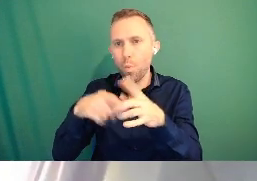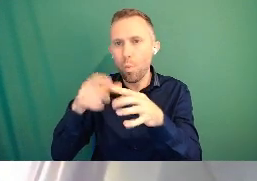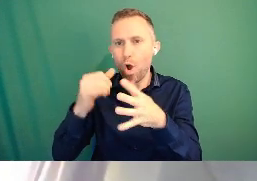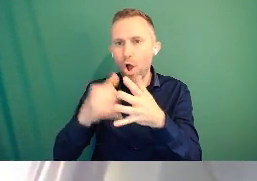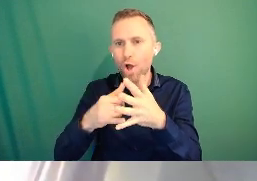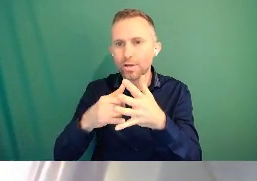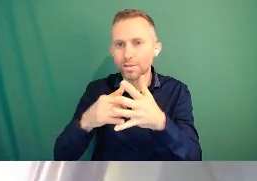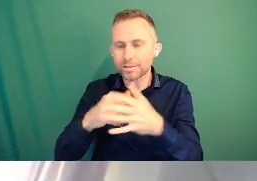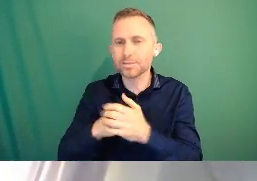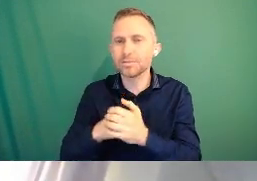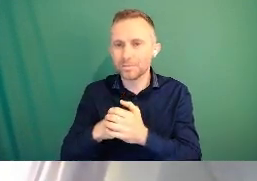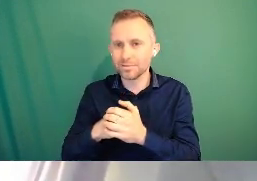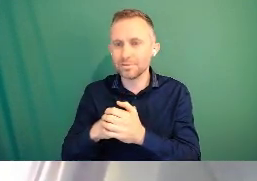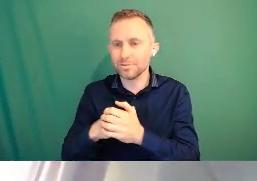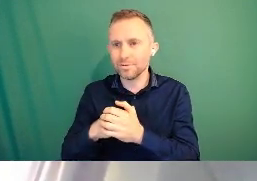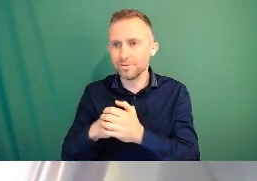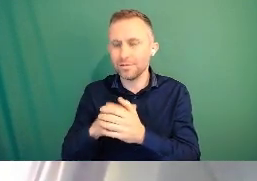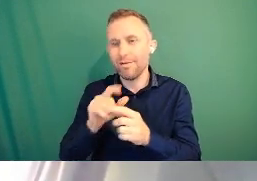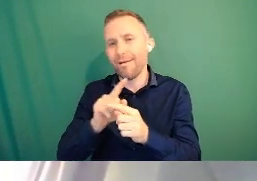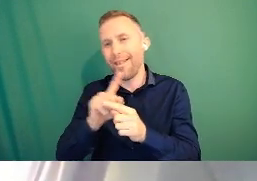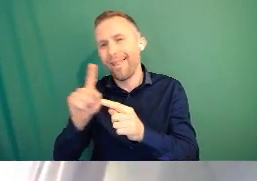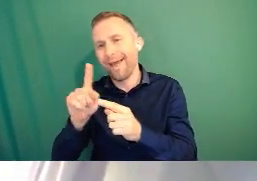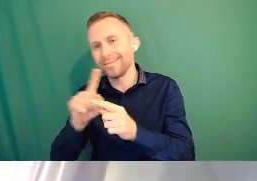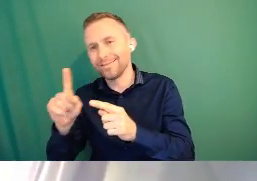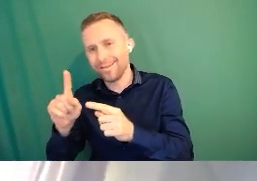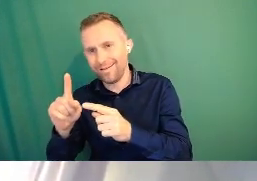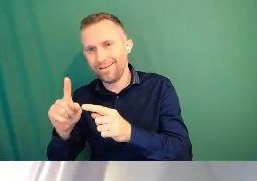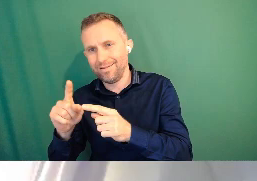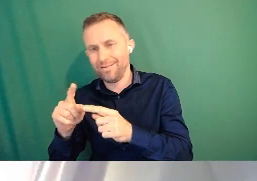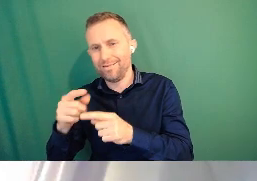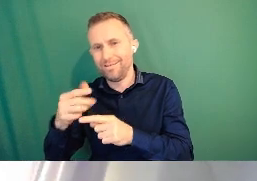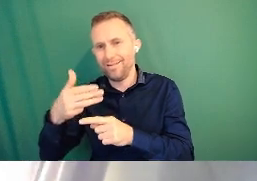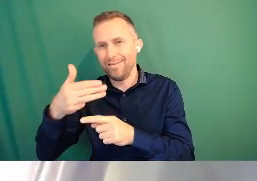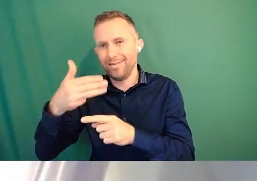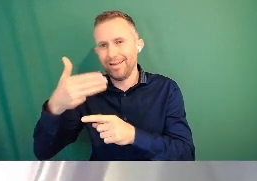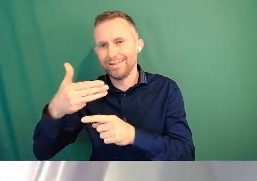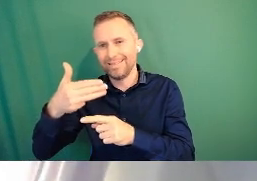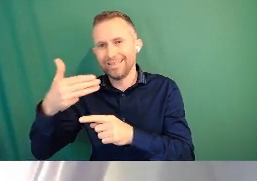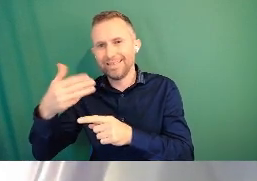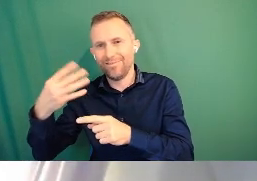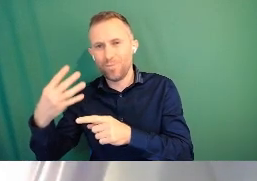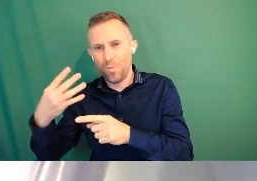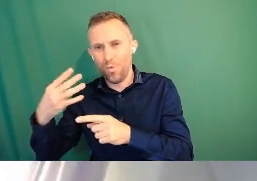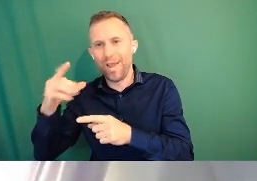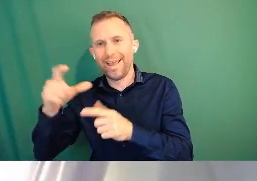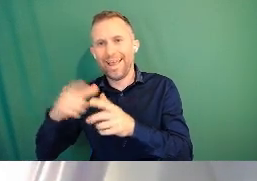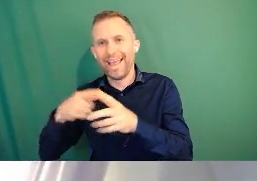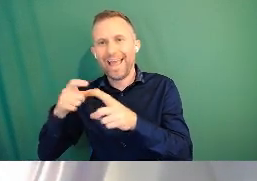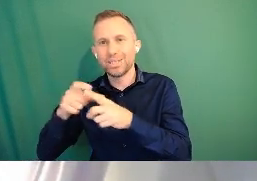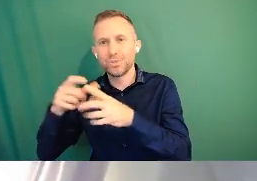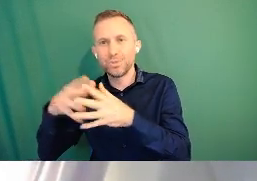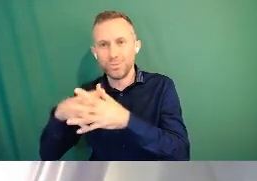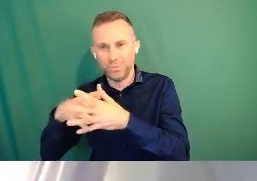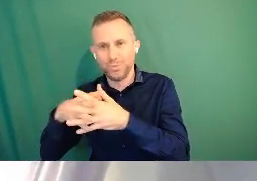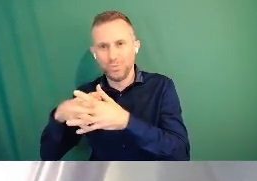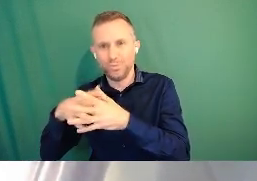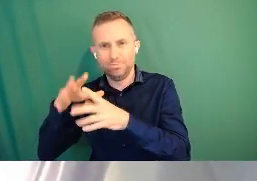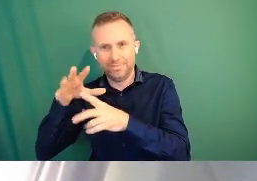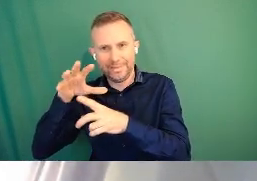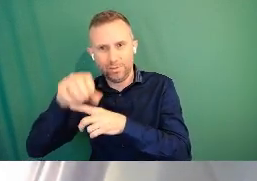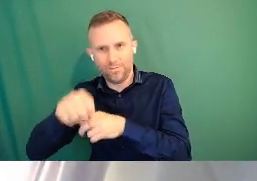and looked after by Cadw. So Cadw took it over from 1984. Our job is to essentially